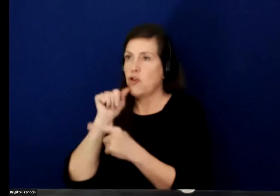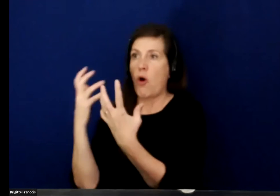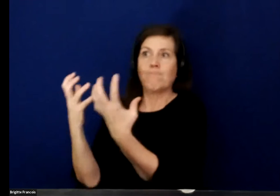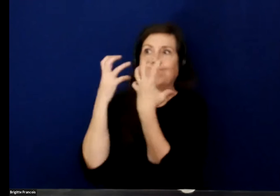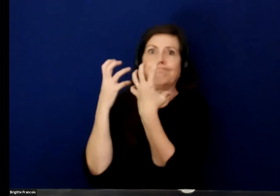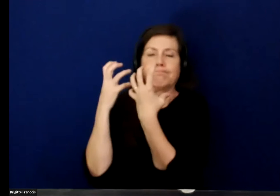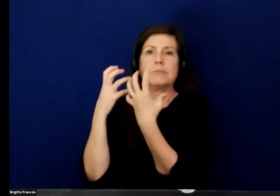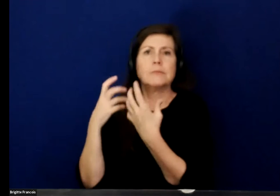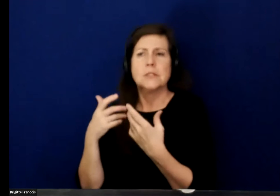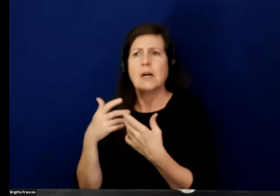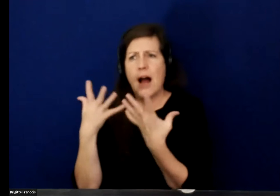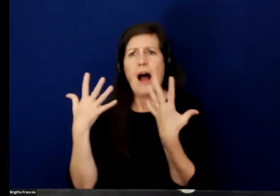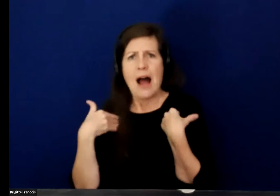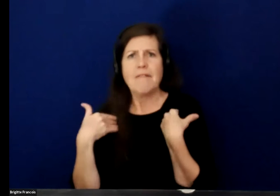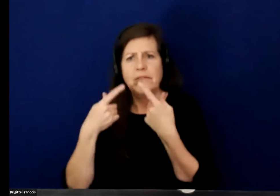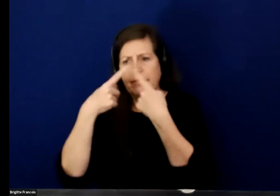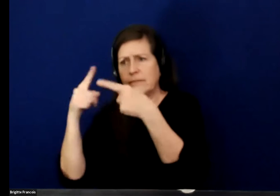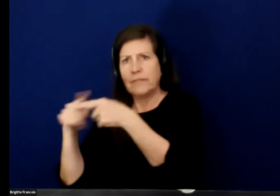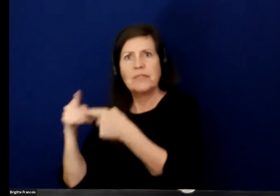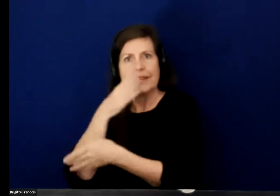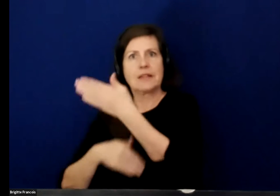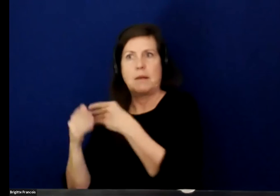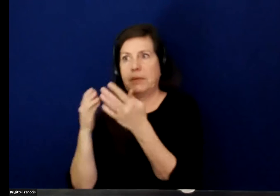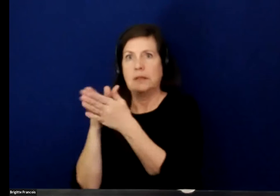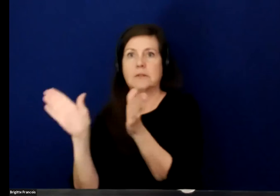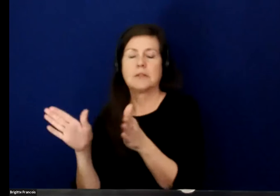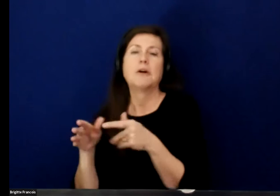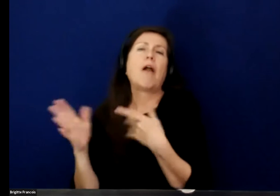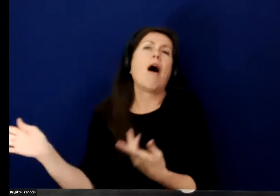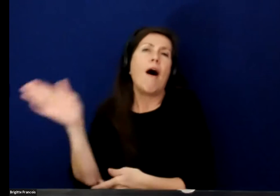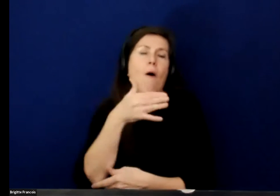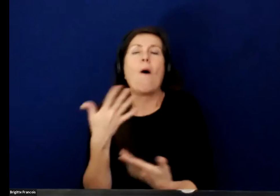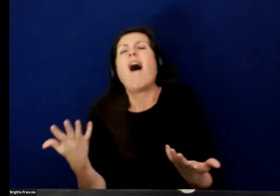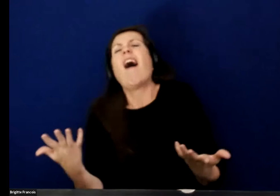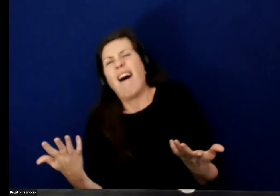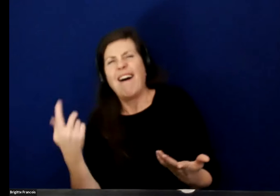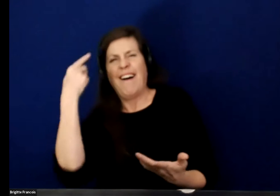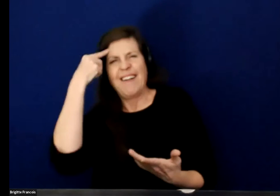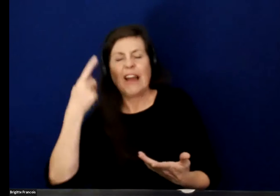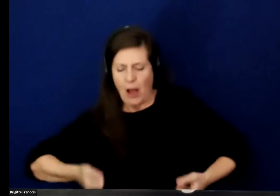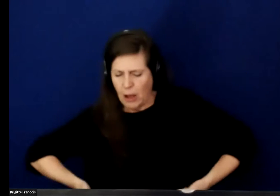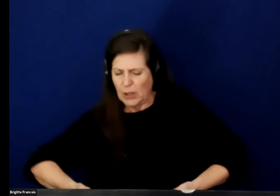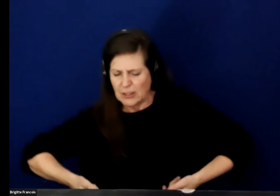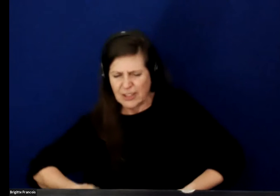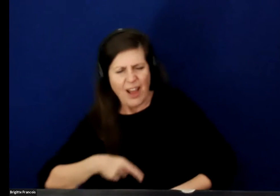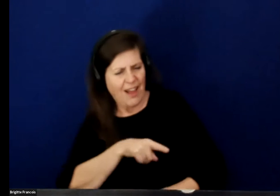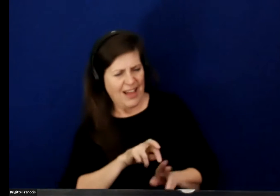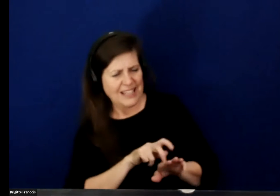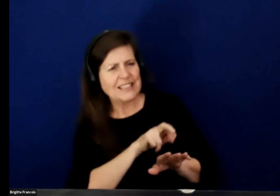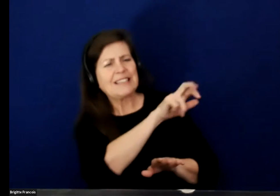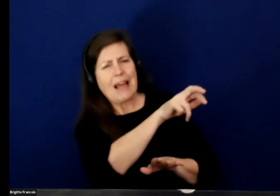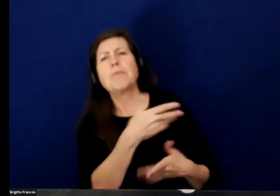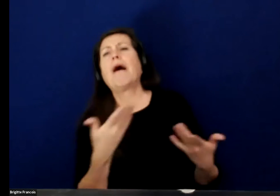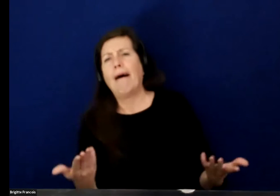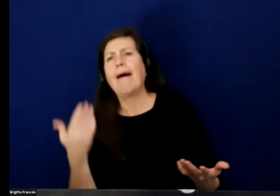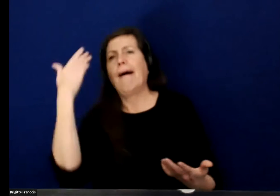mean, everyone can understand that if there's a staircase and a person in a wheelchair, you have to do something. But when